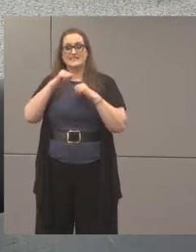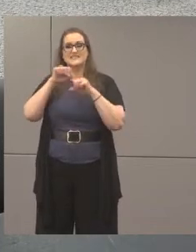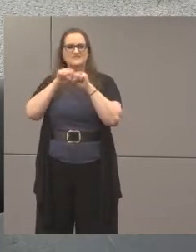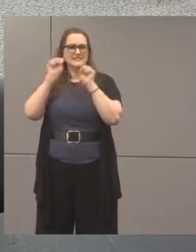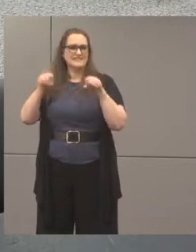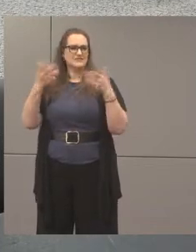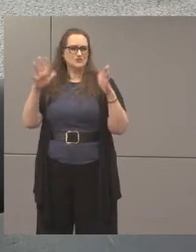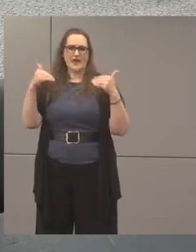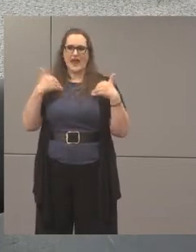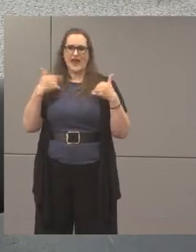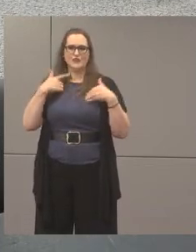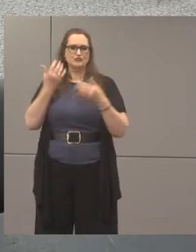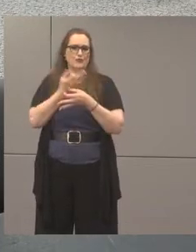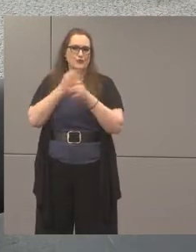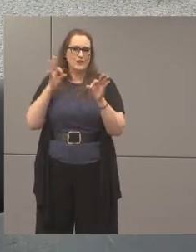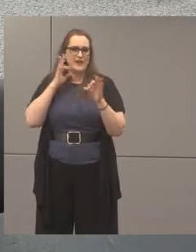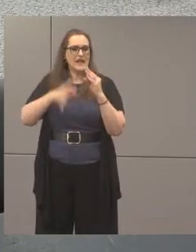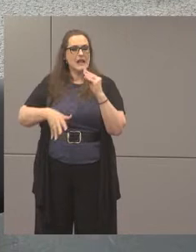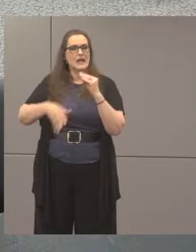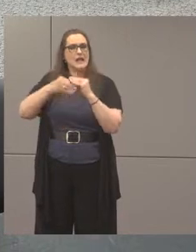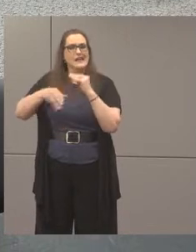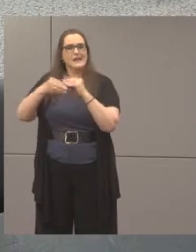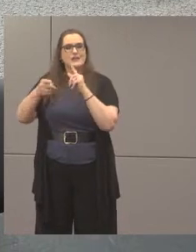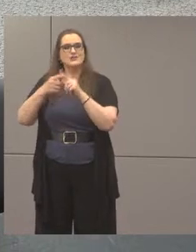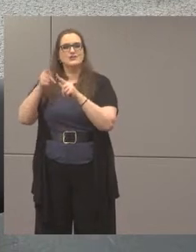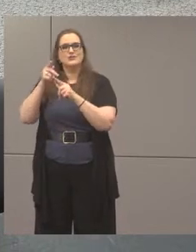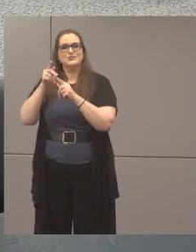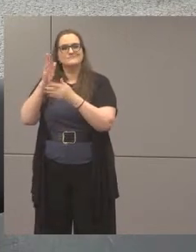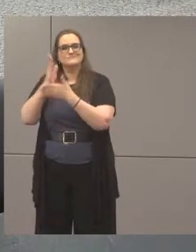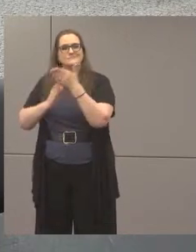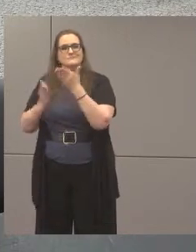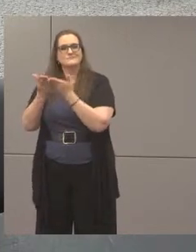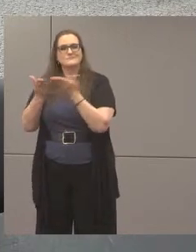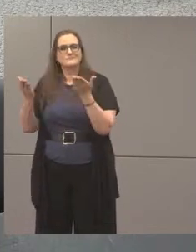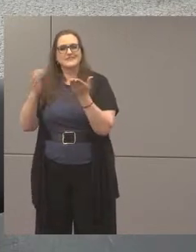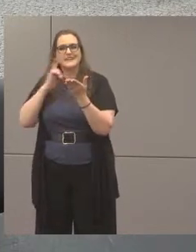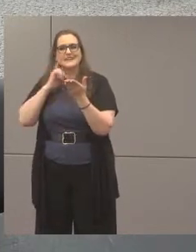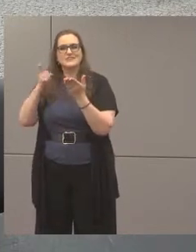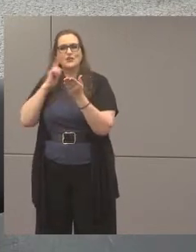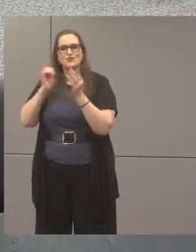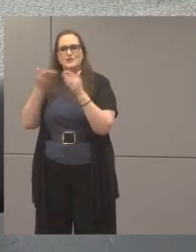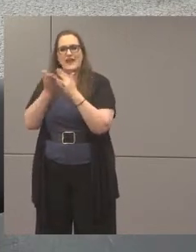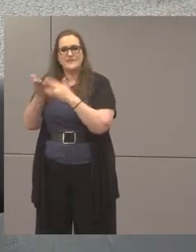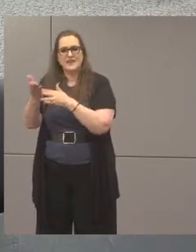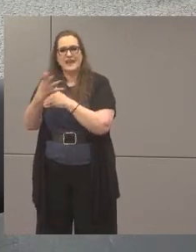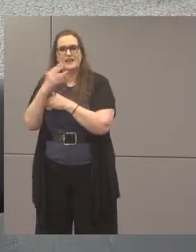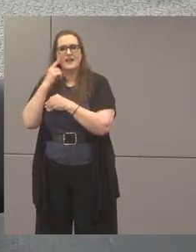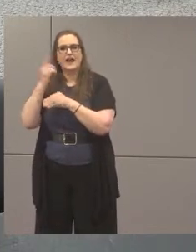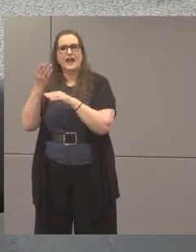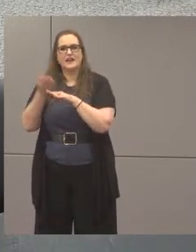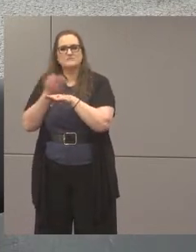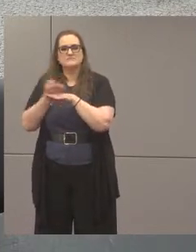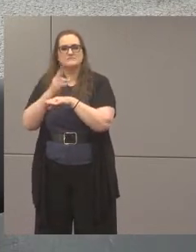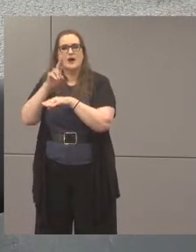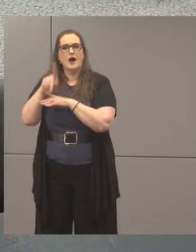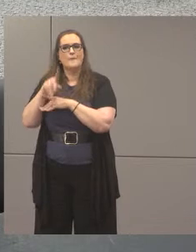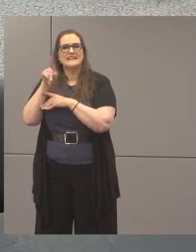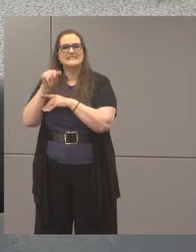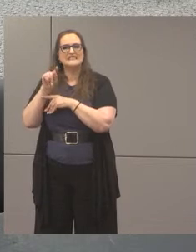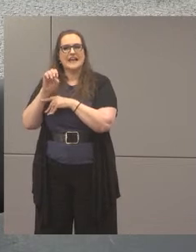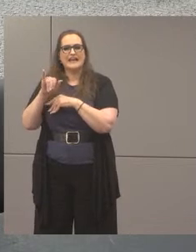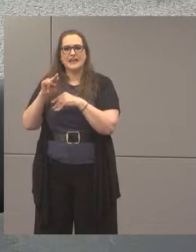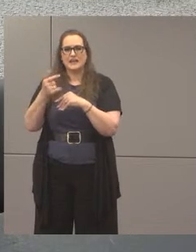It's free. It gets added on to certain things as we're navigating and updating.